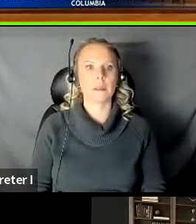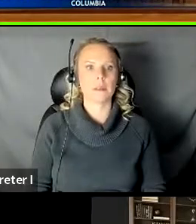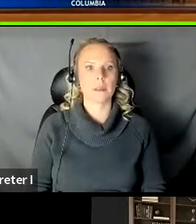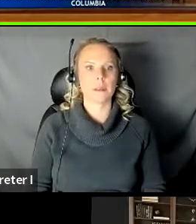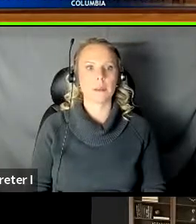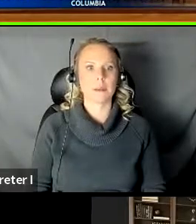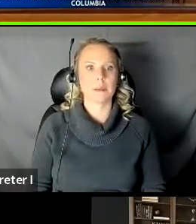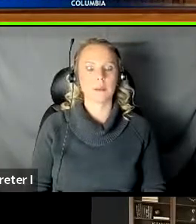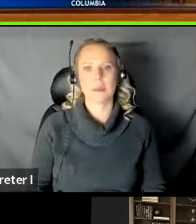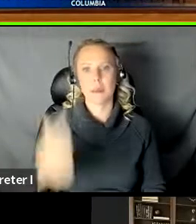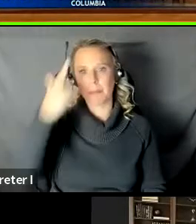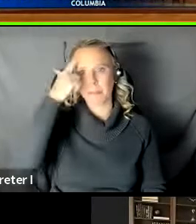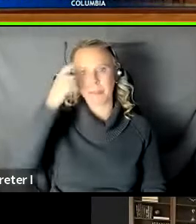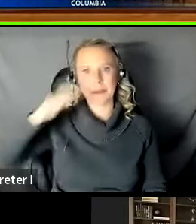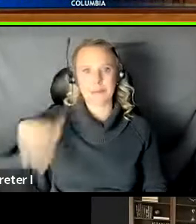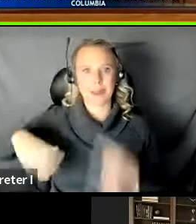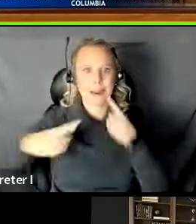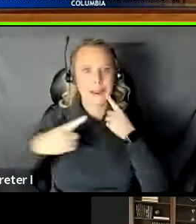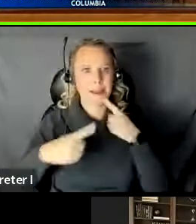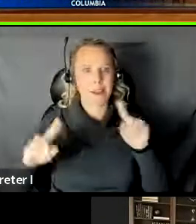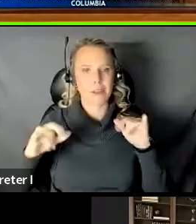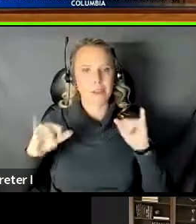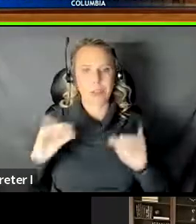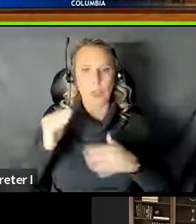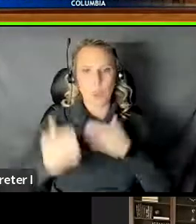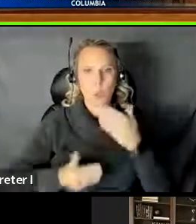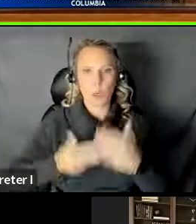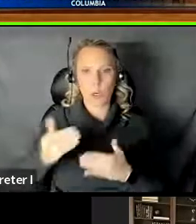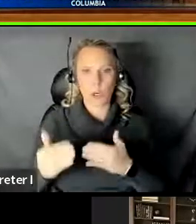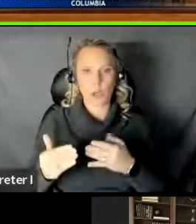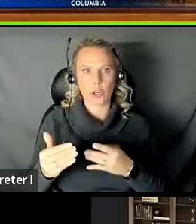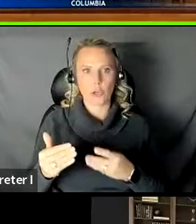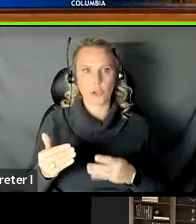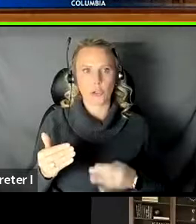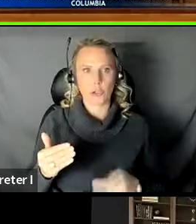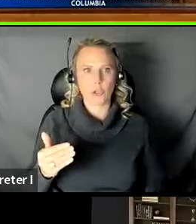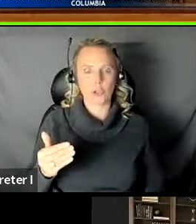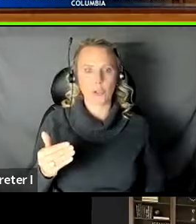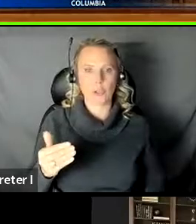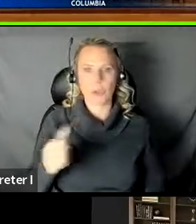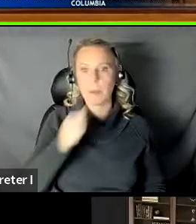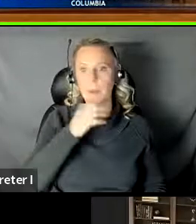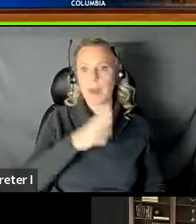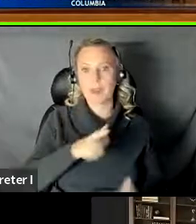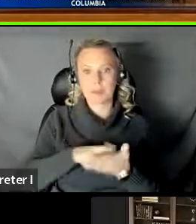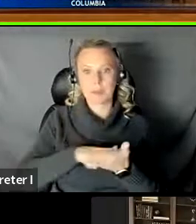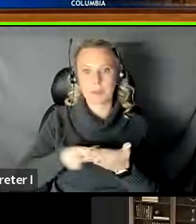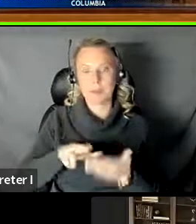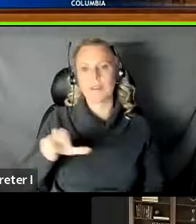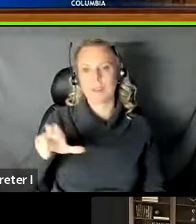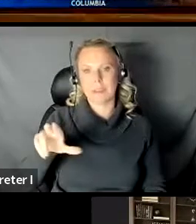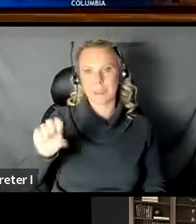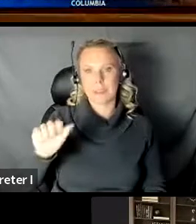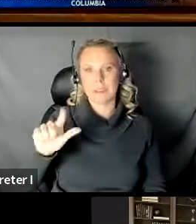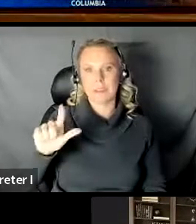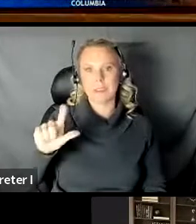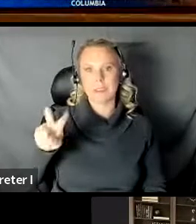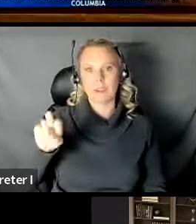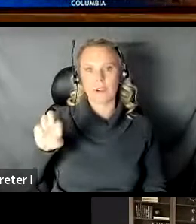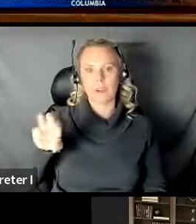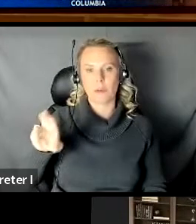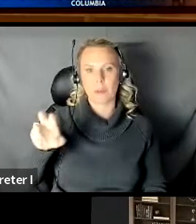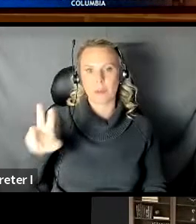Since I haven't announced the vote, I believe it's still in order. Madam Secretary, Councilmember Councilmember Silverman,